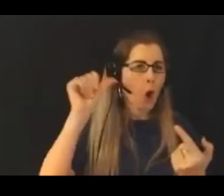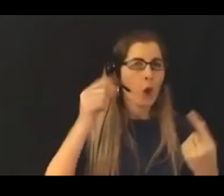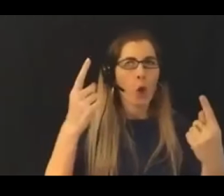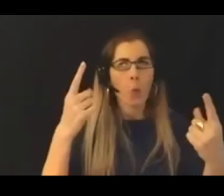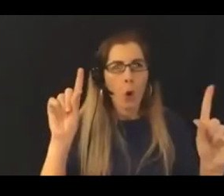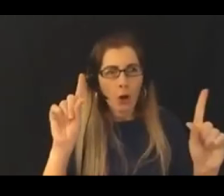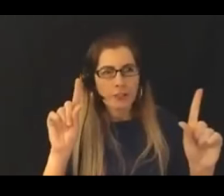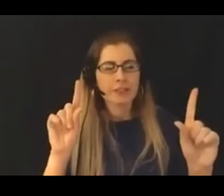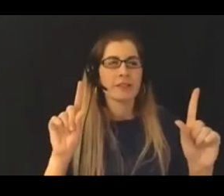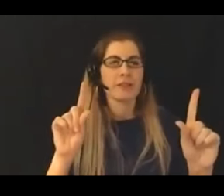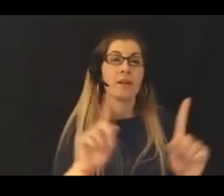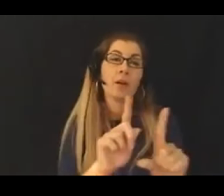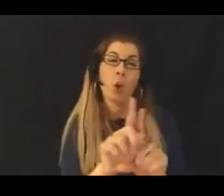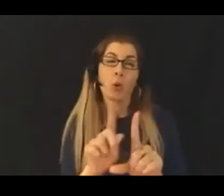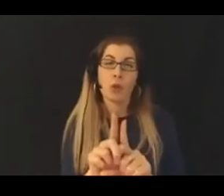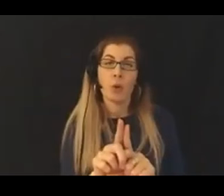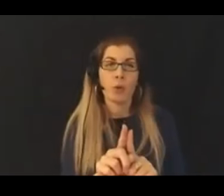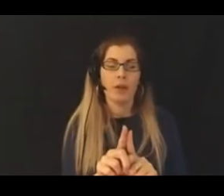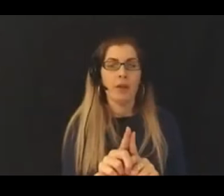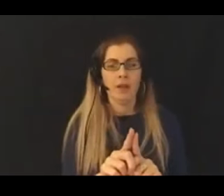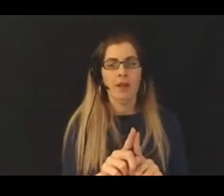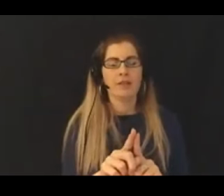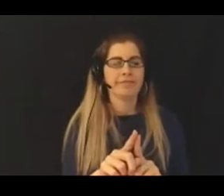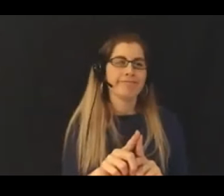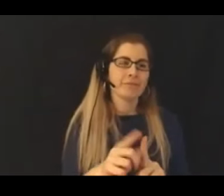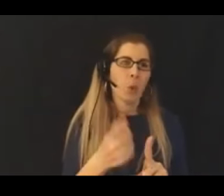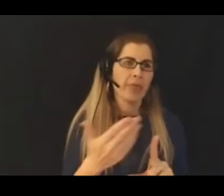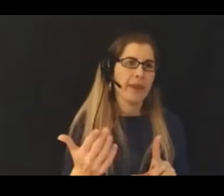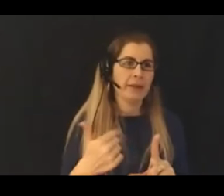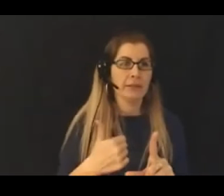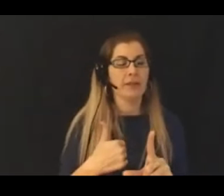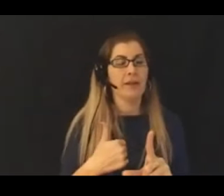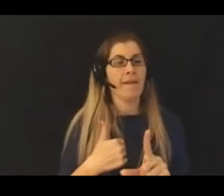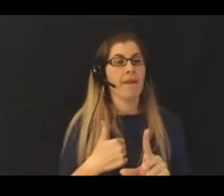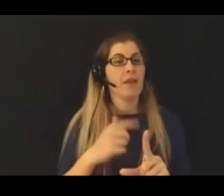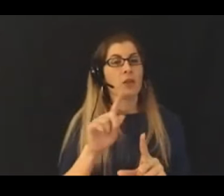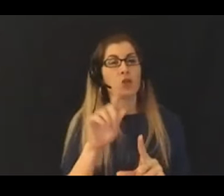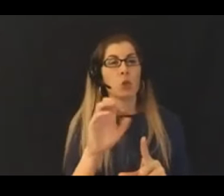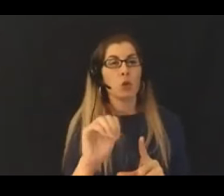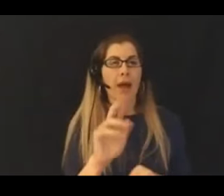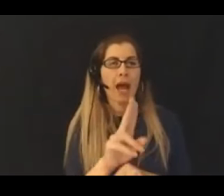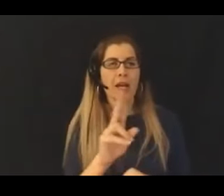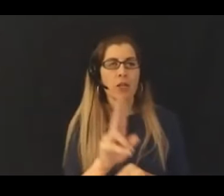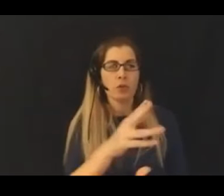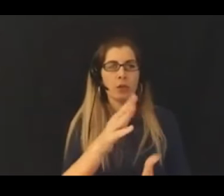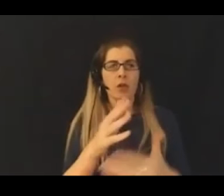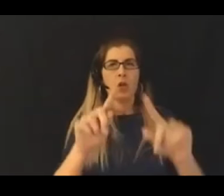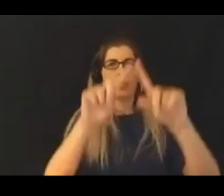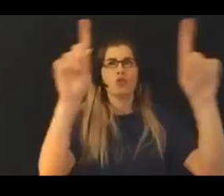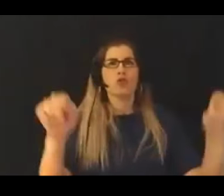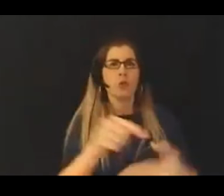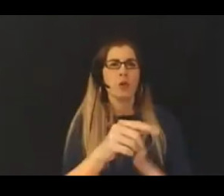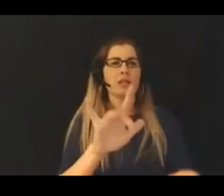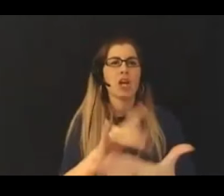found, as a teacher of a dance modality, one thing that was really helpful in Zoom was to use the screen sharing function